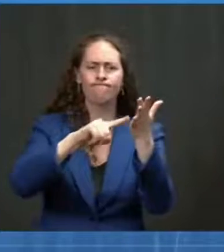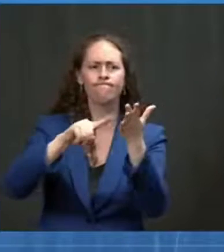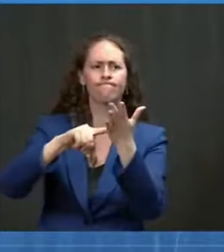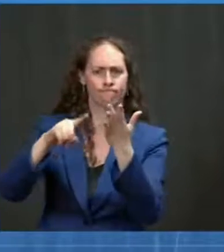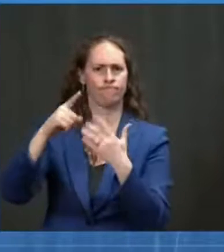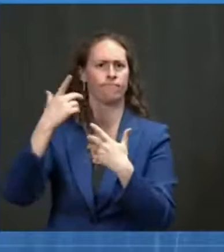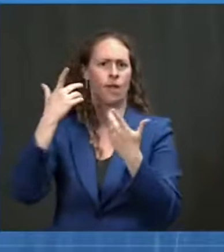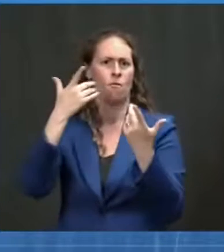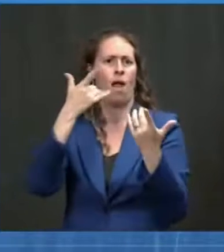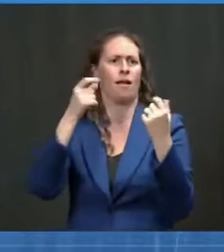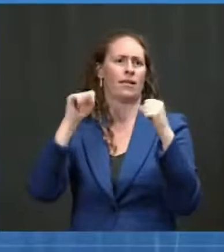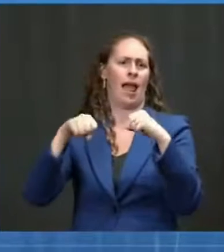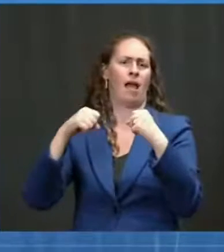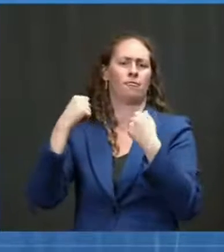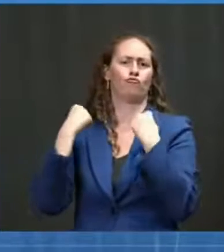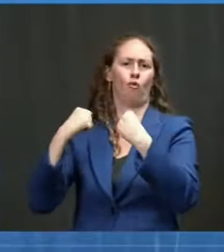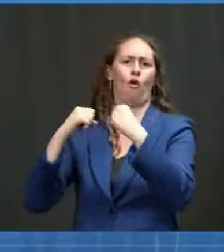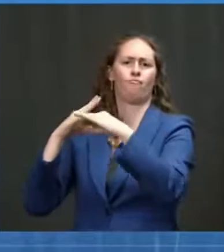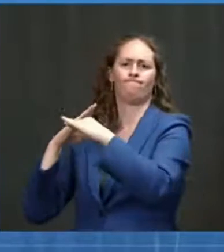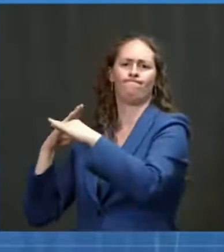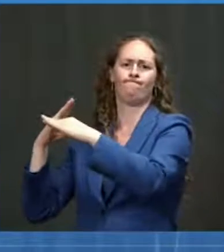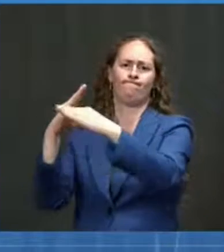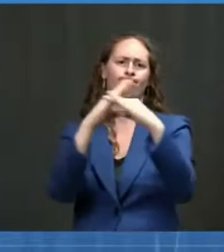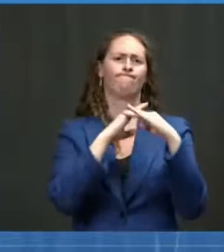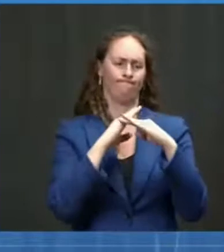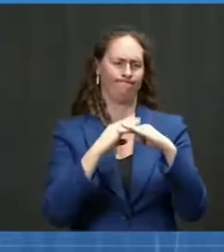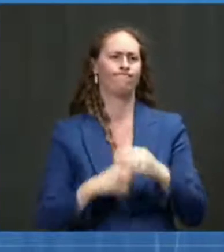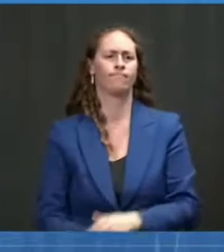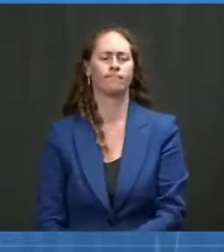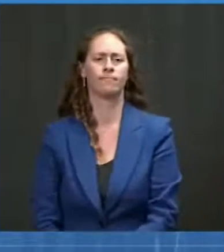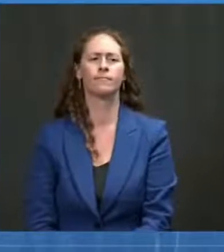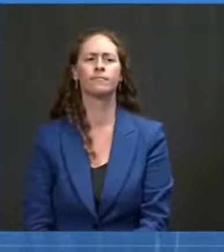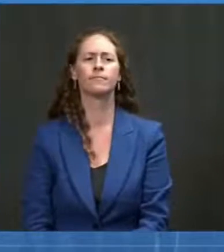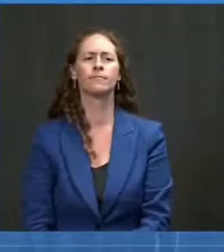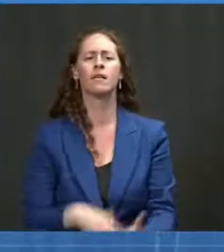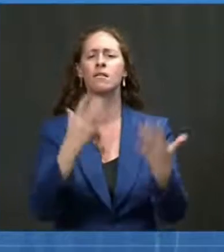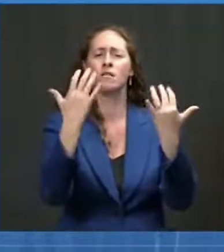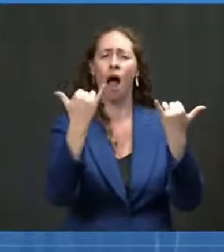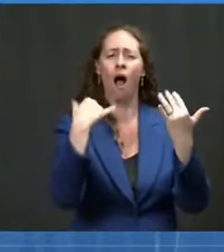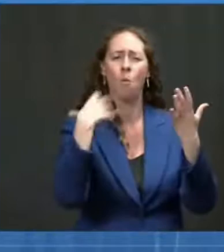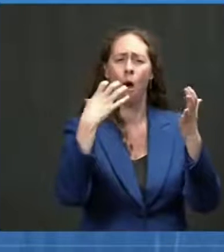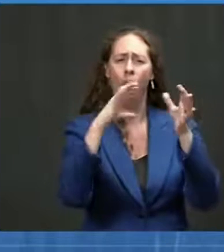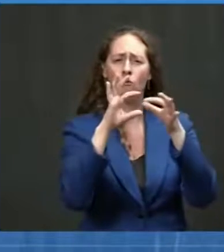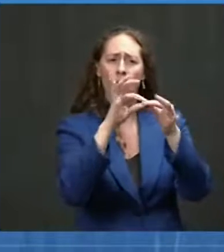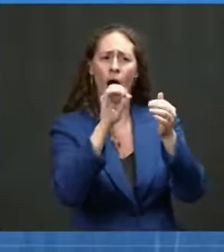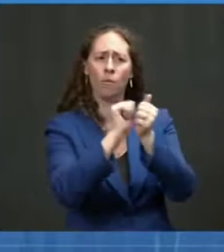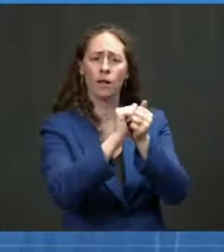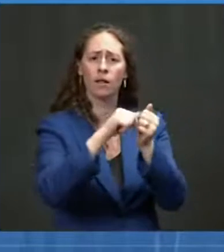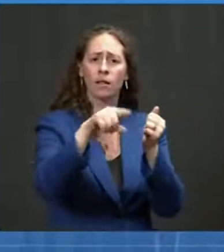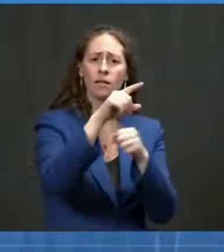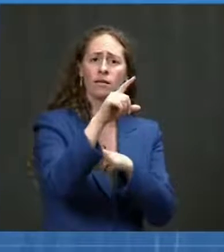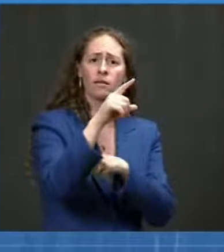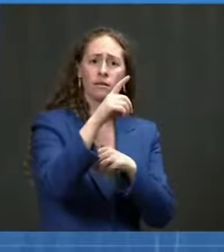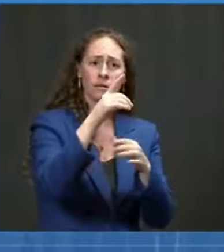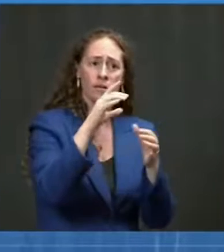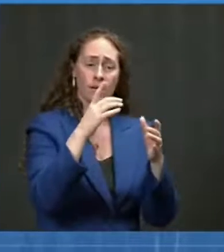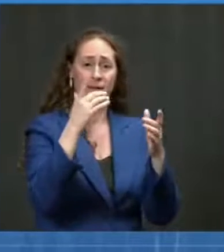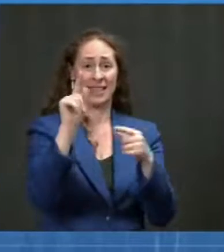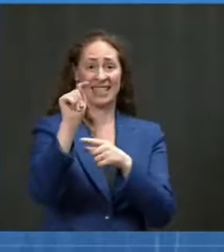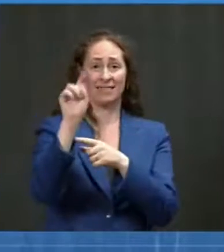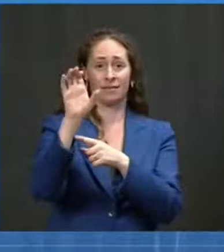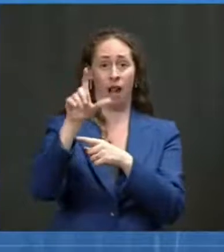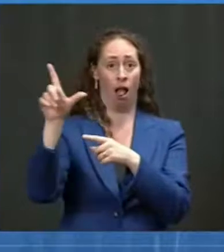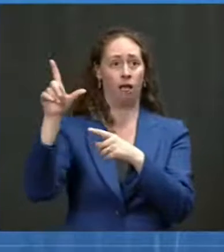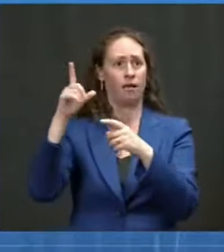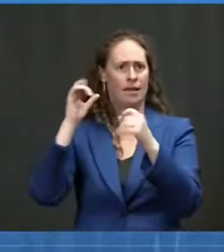the progression of disease in the situation that T cells usually do in eliminating or